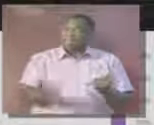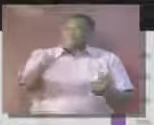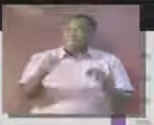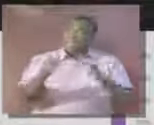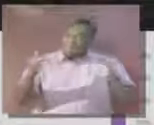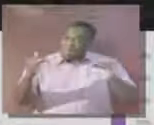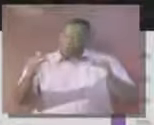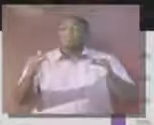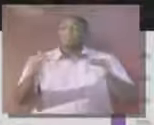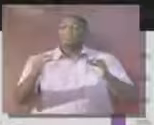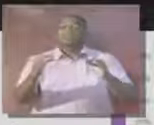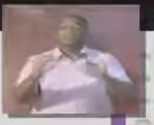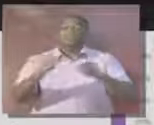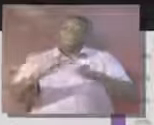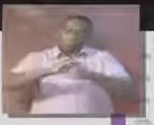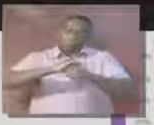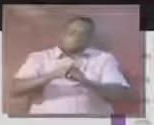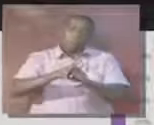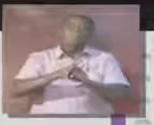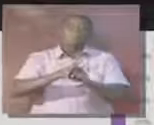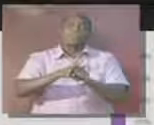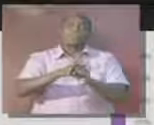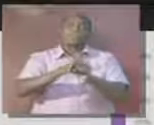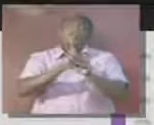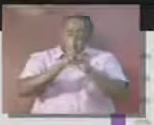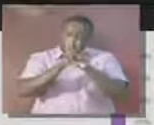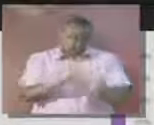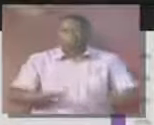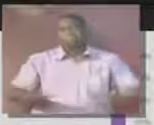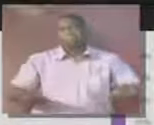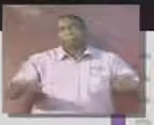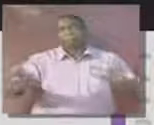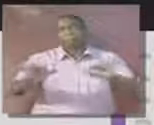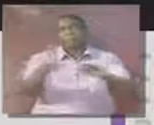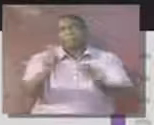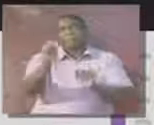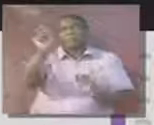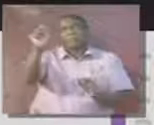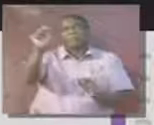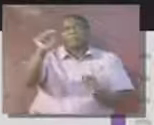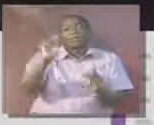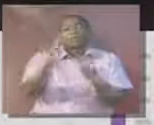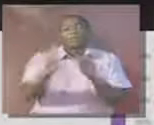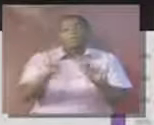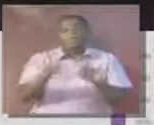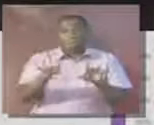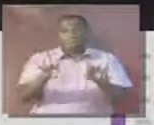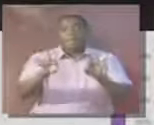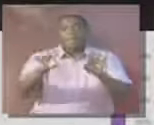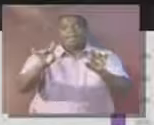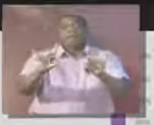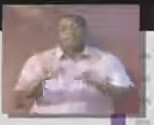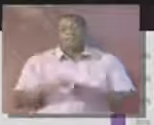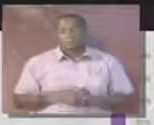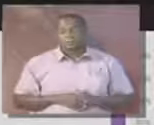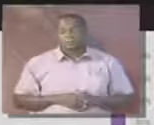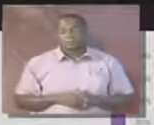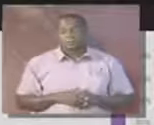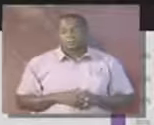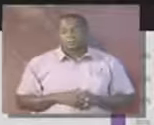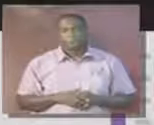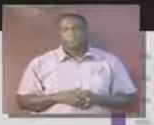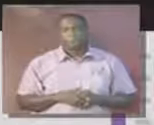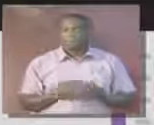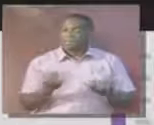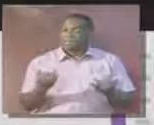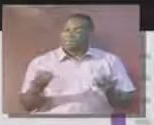in the population, and you're seeing that reflected in the proportion of people testing positive for